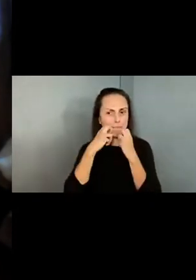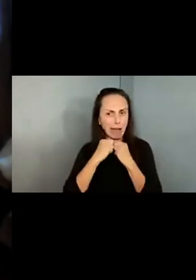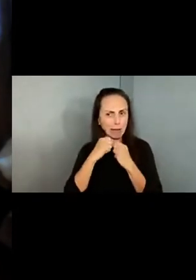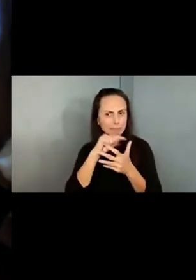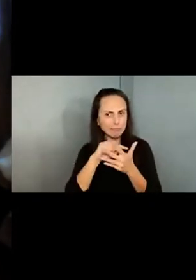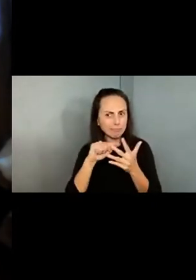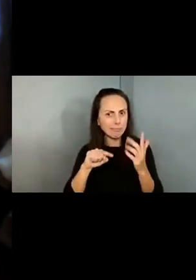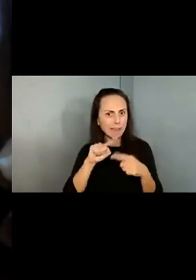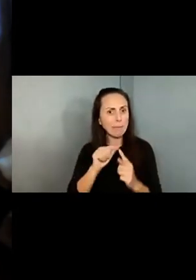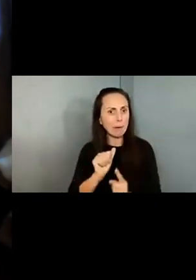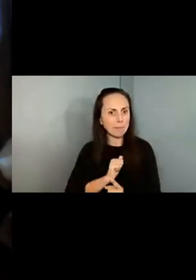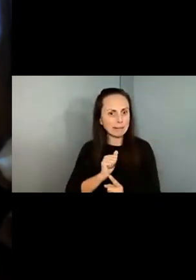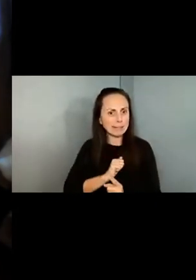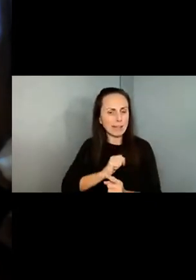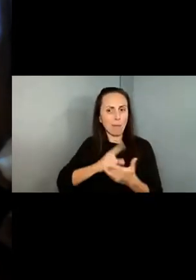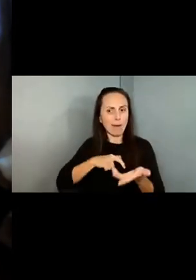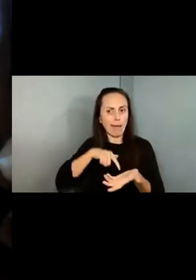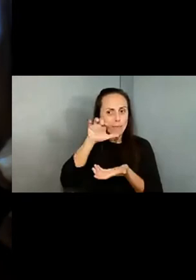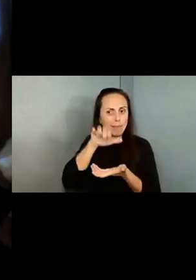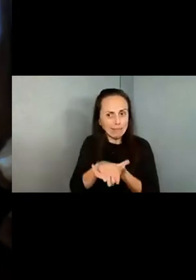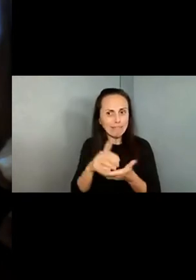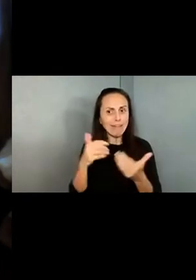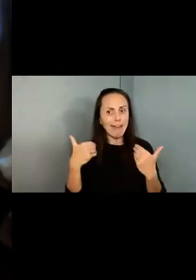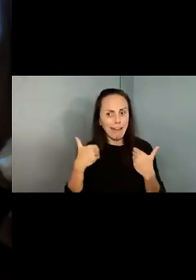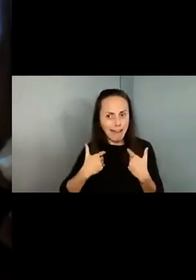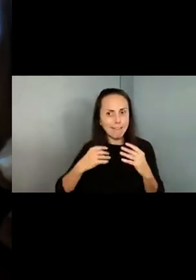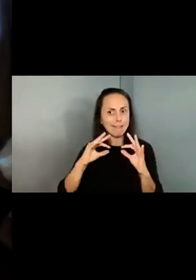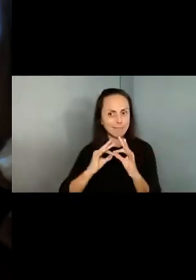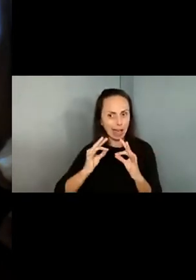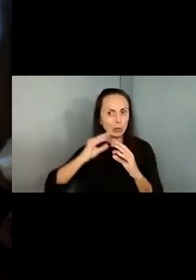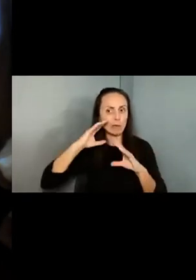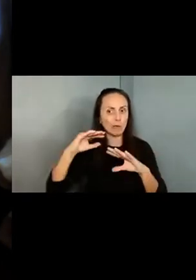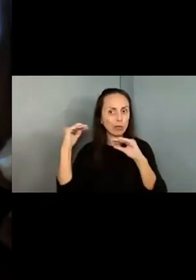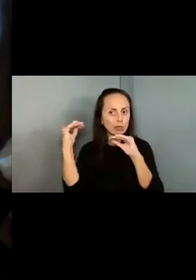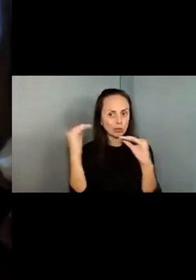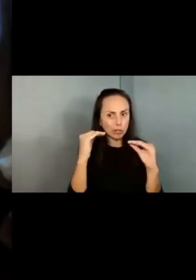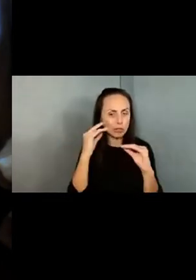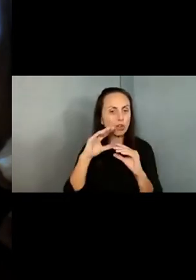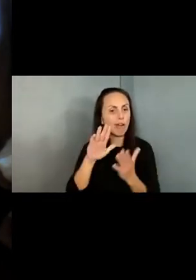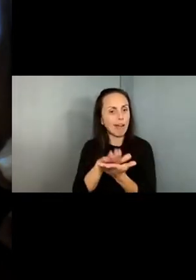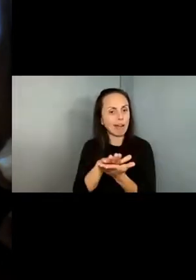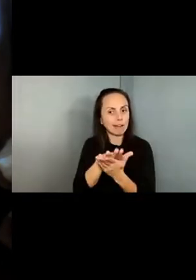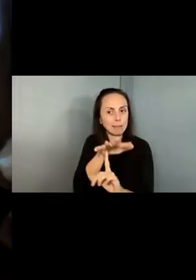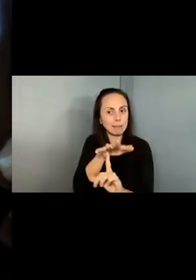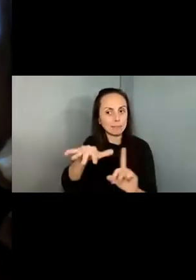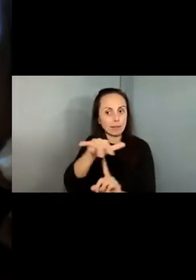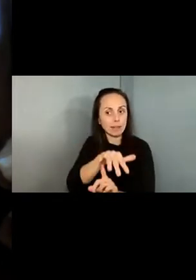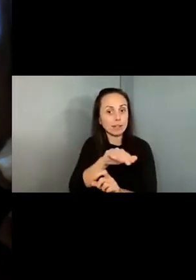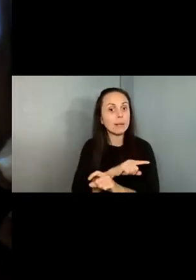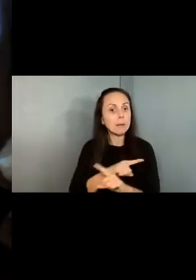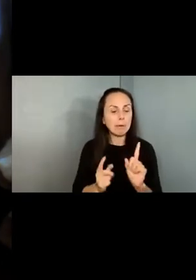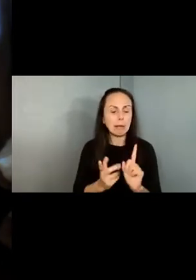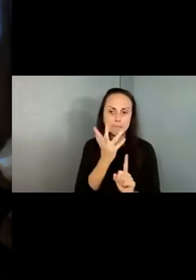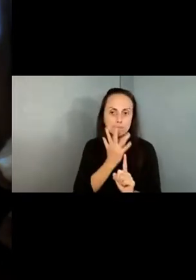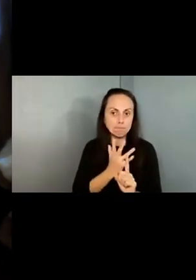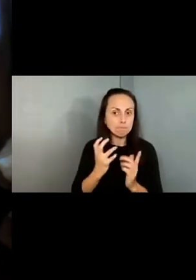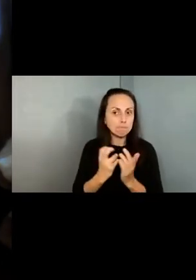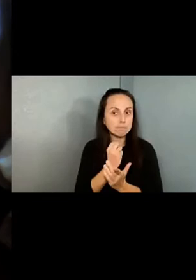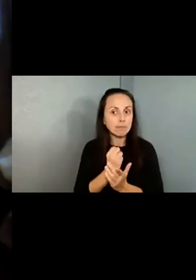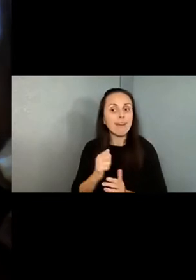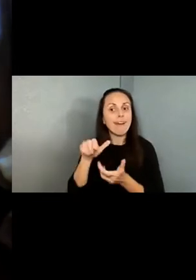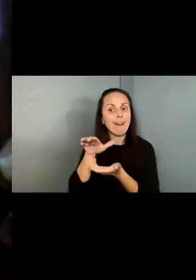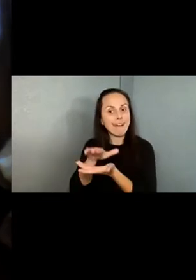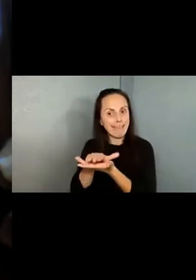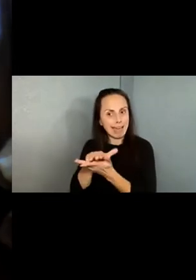myself and things that I believe have value in instructional and academic spaces. But unfortunately, the academy tends